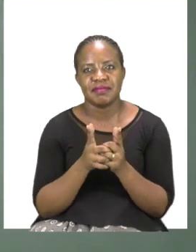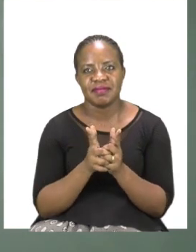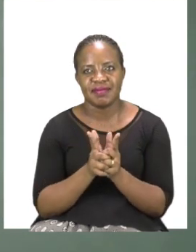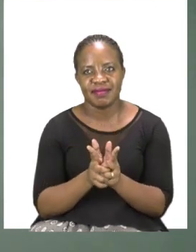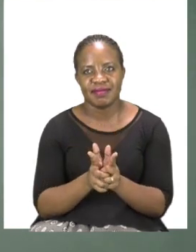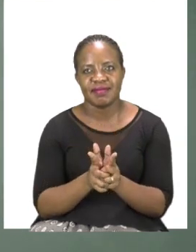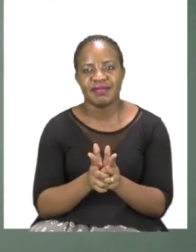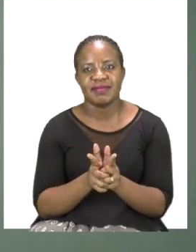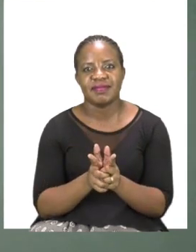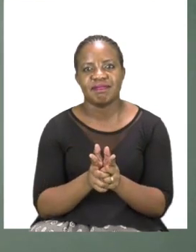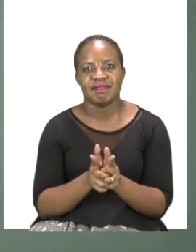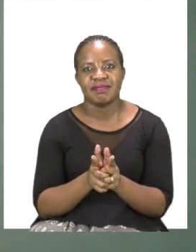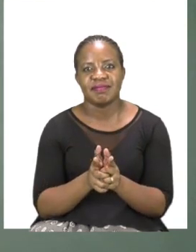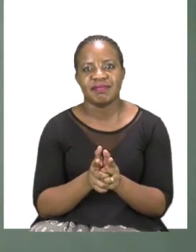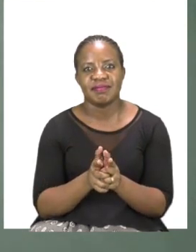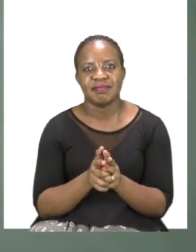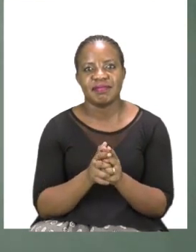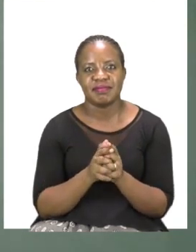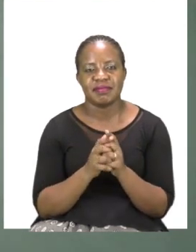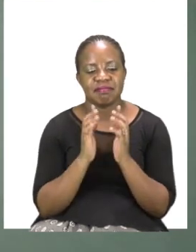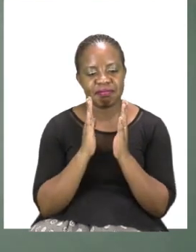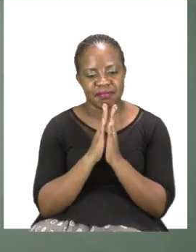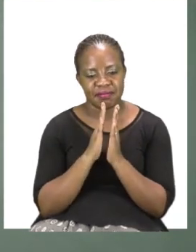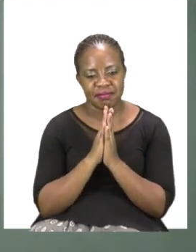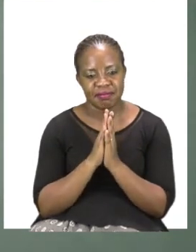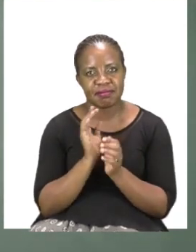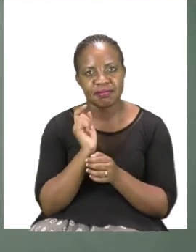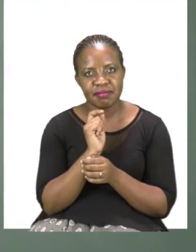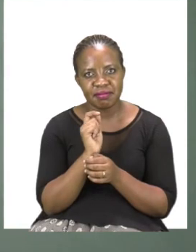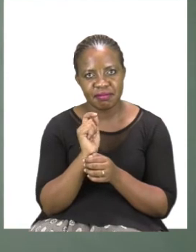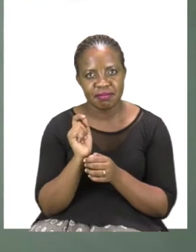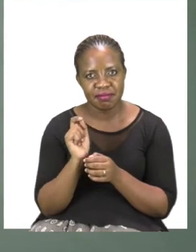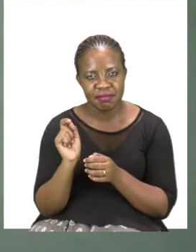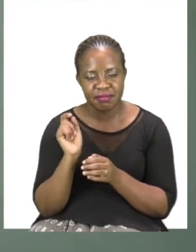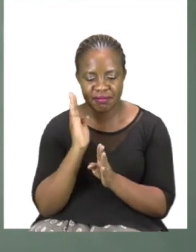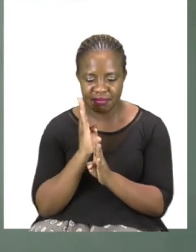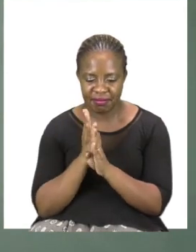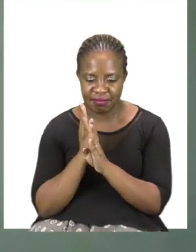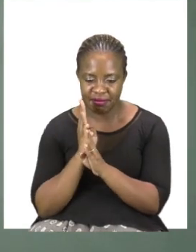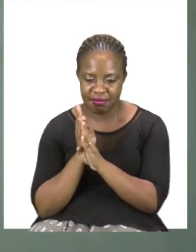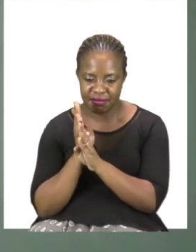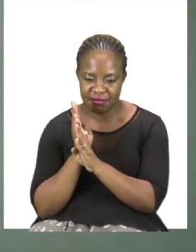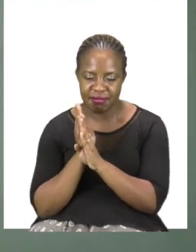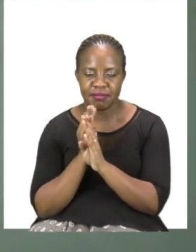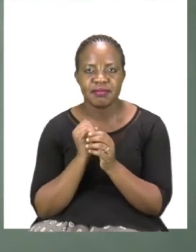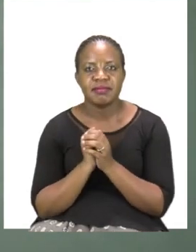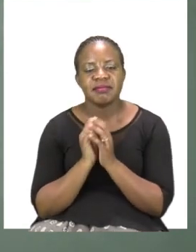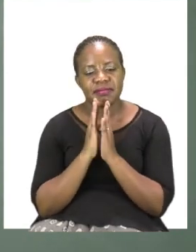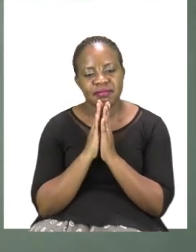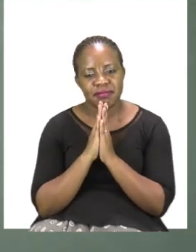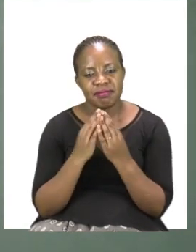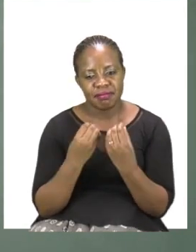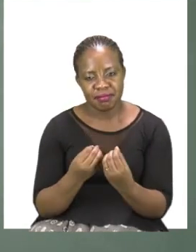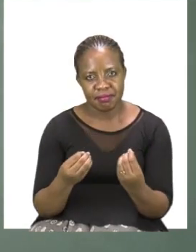Sunday. So I'd like you to please write them in order, my dear, dear children. So we are going